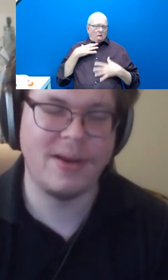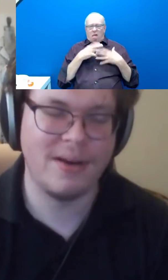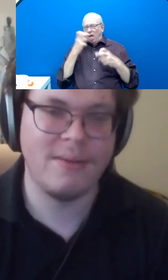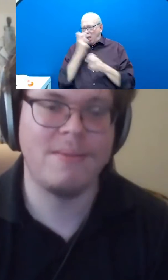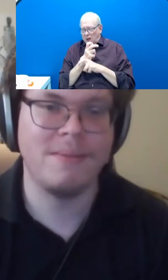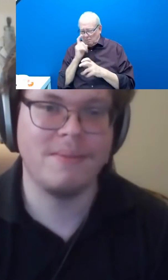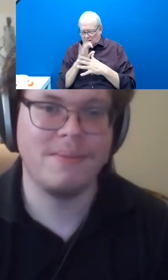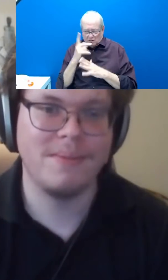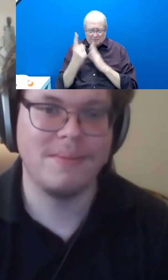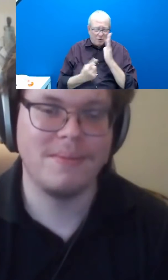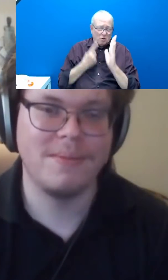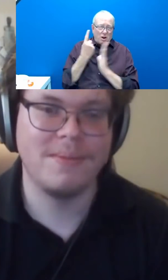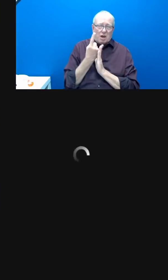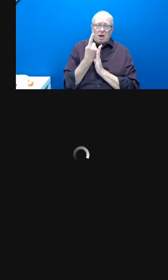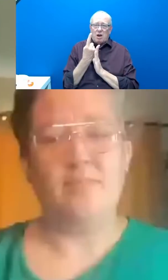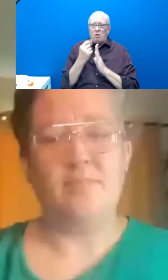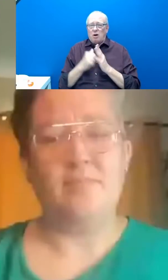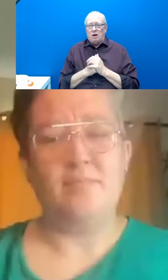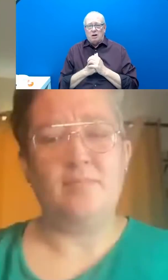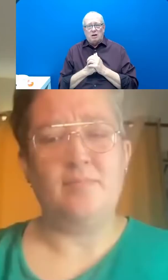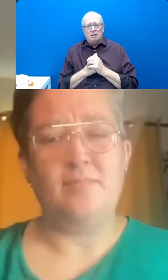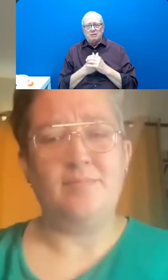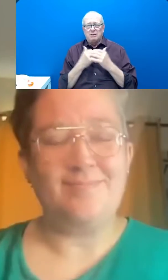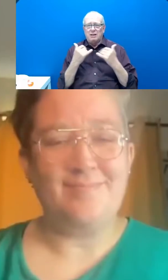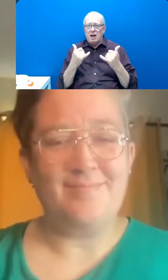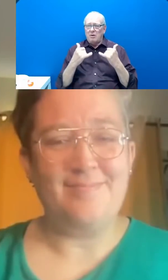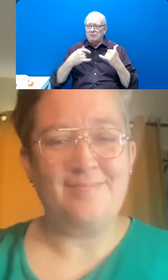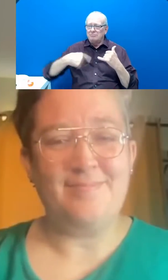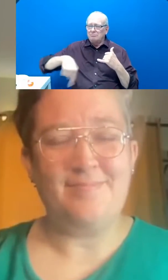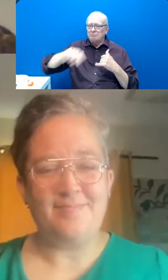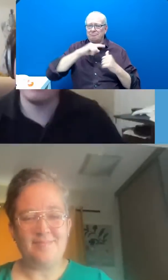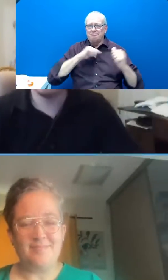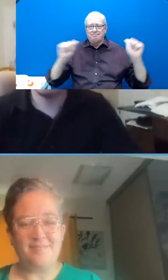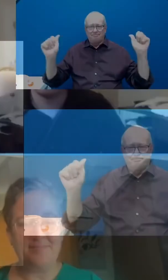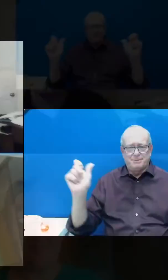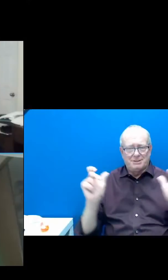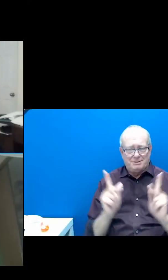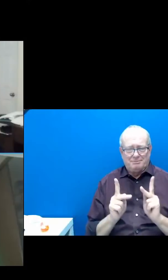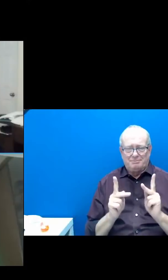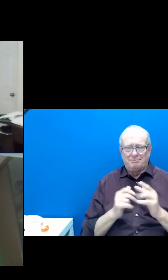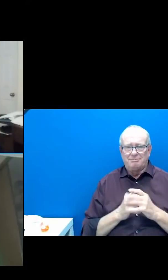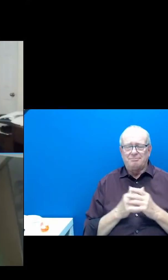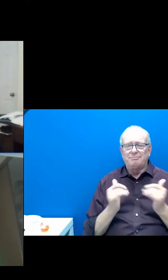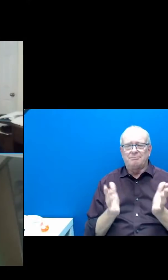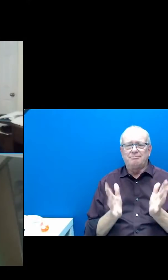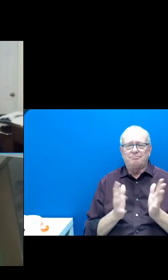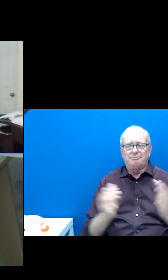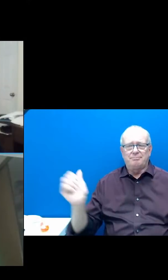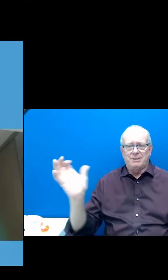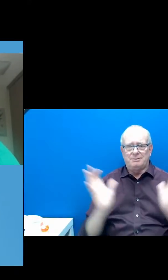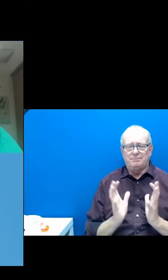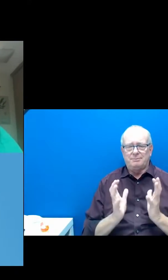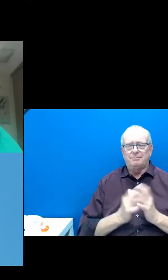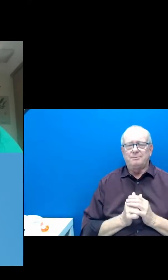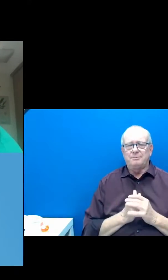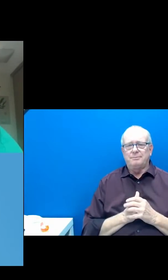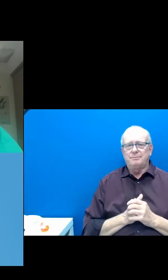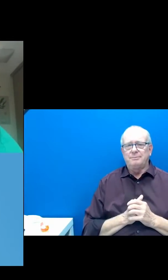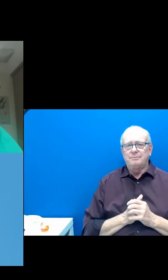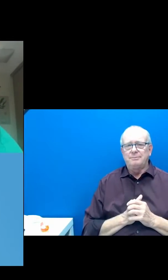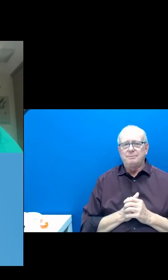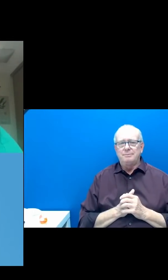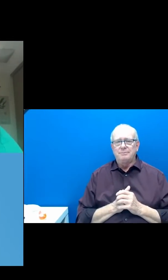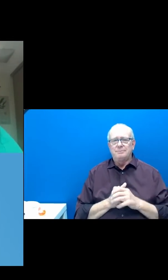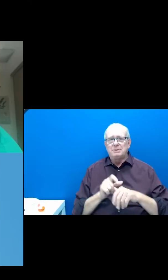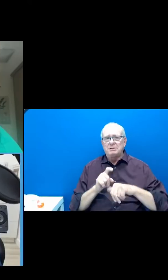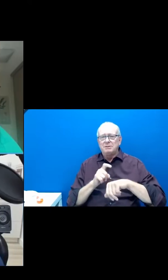was very hard. I'm going to bring all of us back into this conversation as we approach